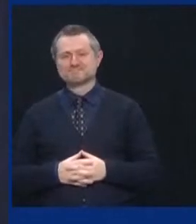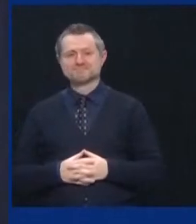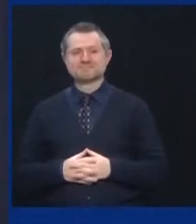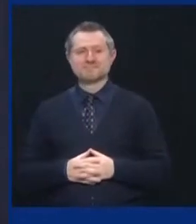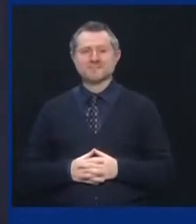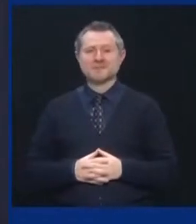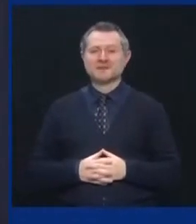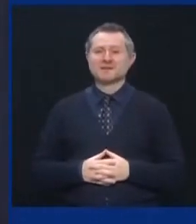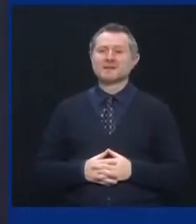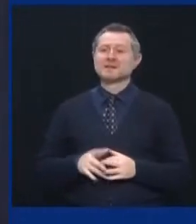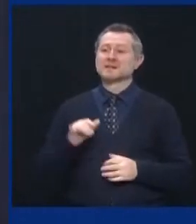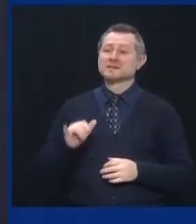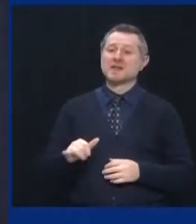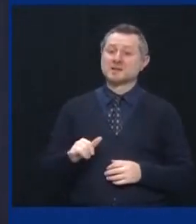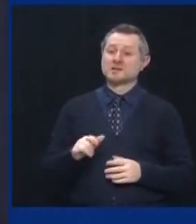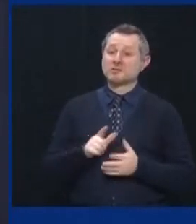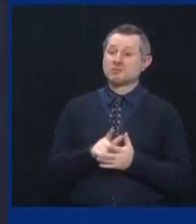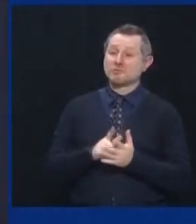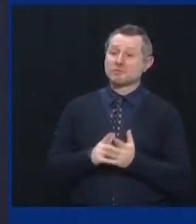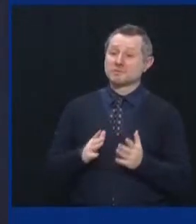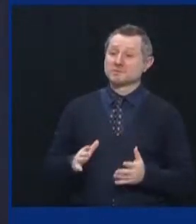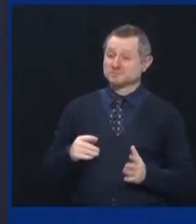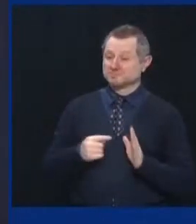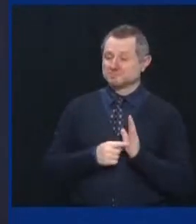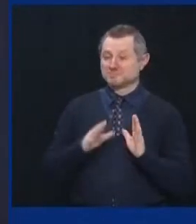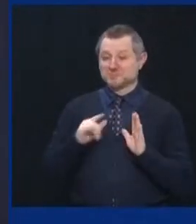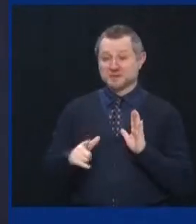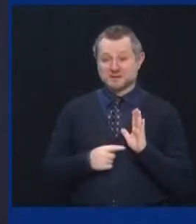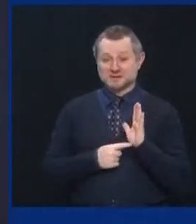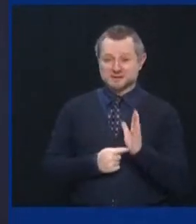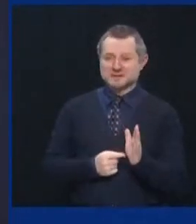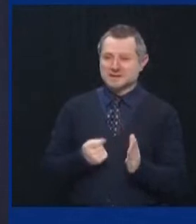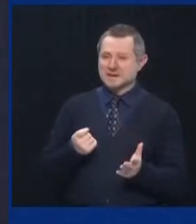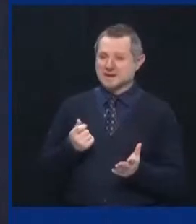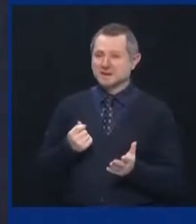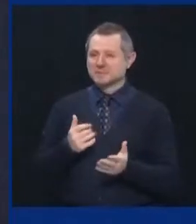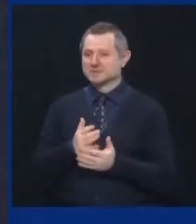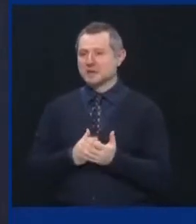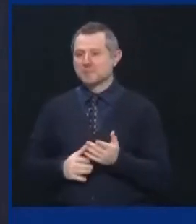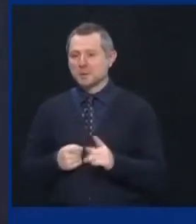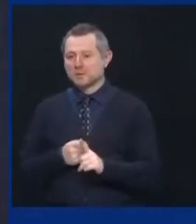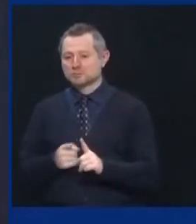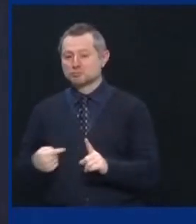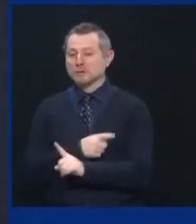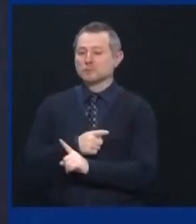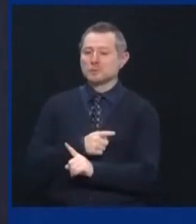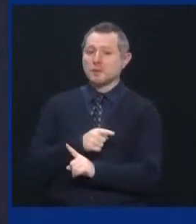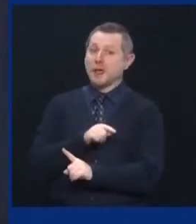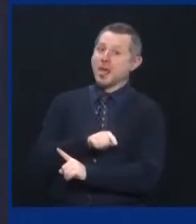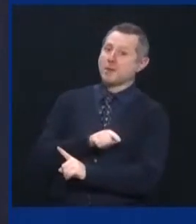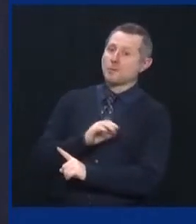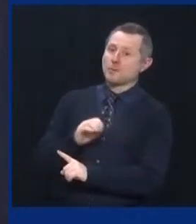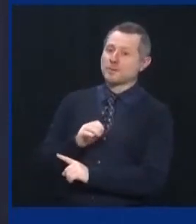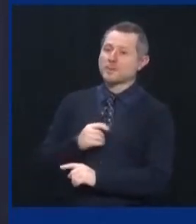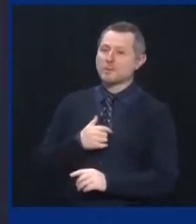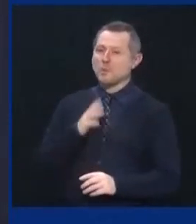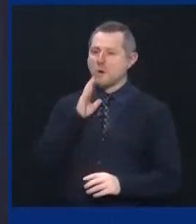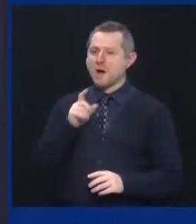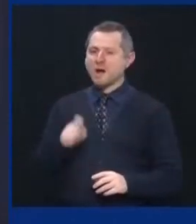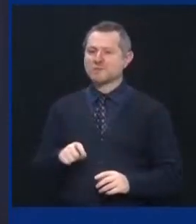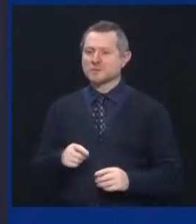This bill, that's a loophole in this bill. So both of those things have to be